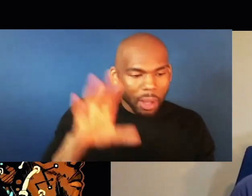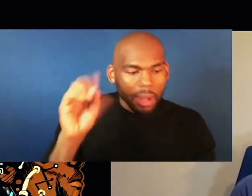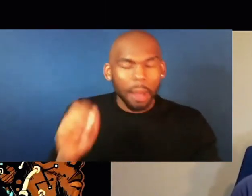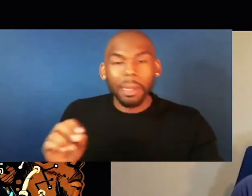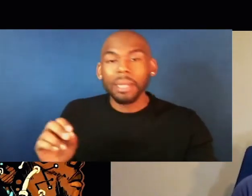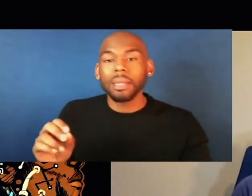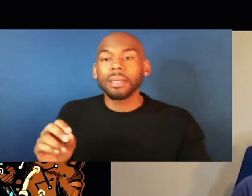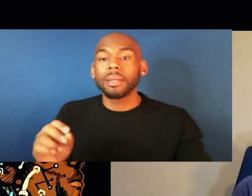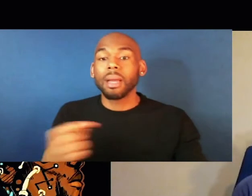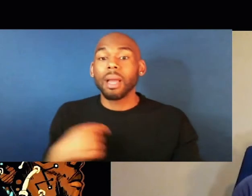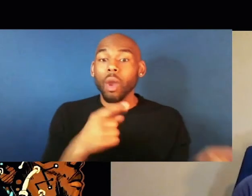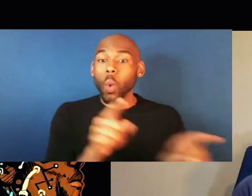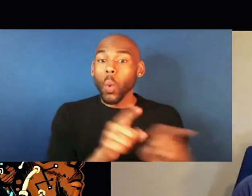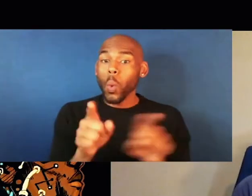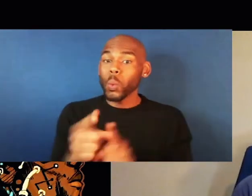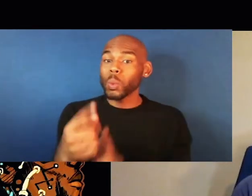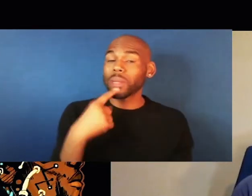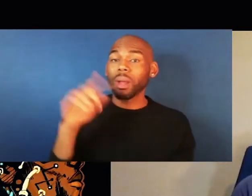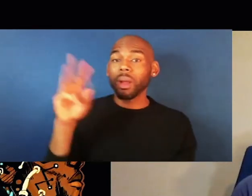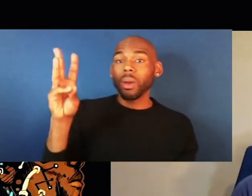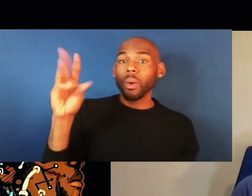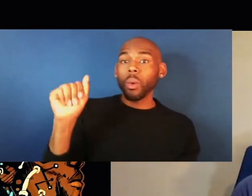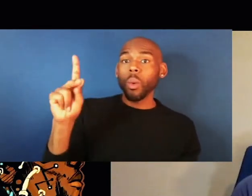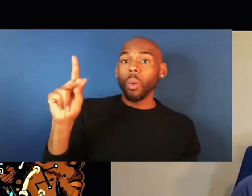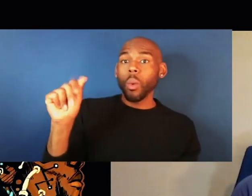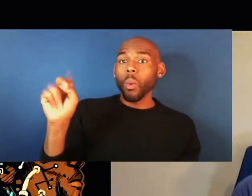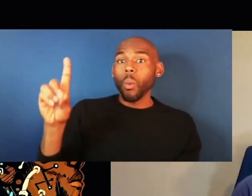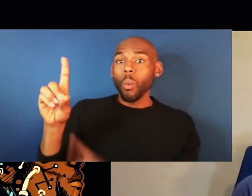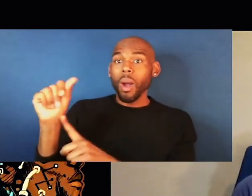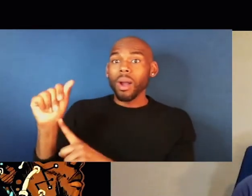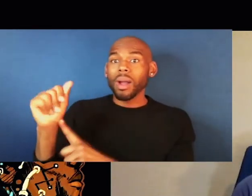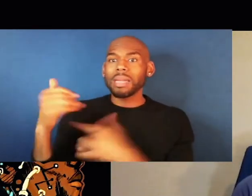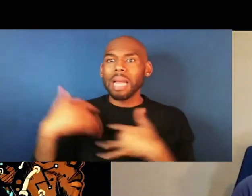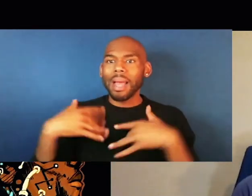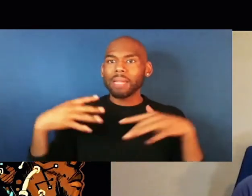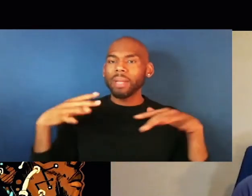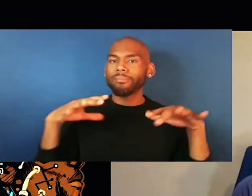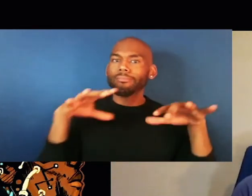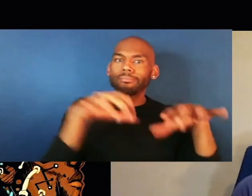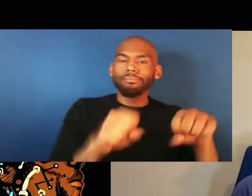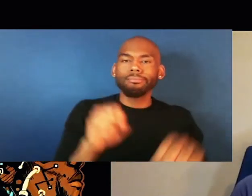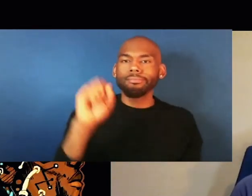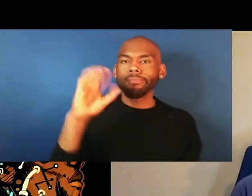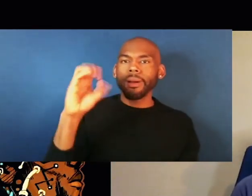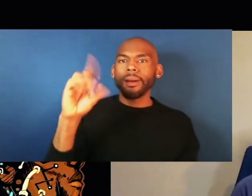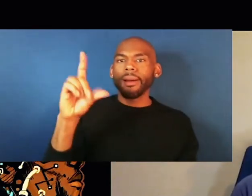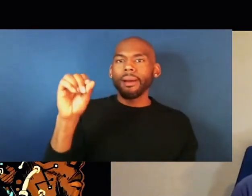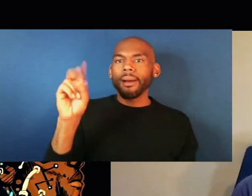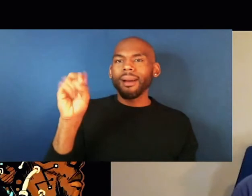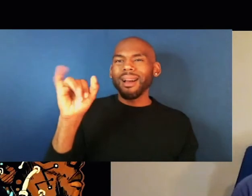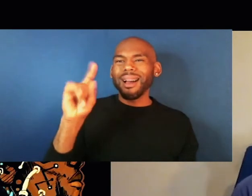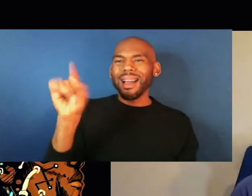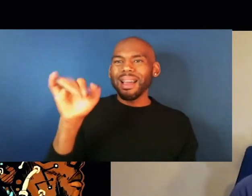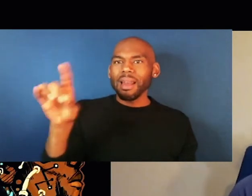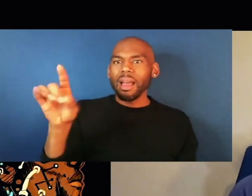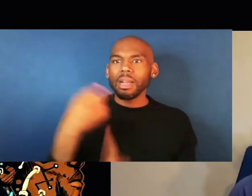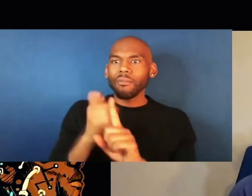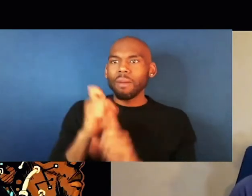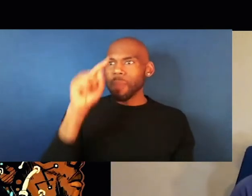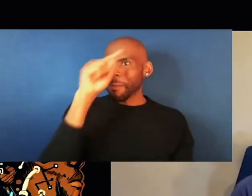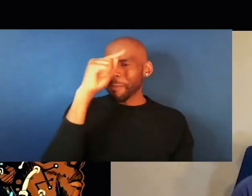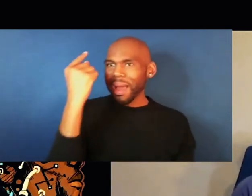you know. I often say that Wakanda has been colonized by the Black radical imagination, you know.